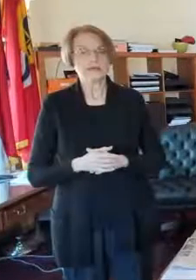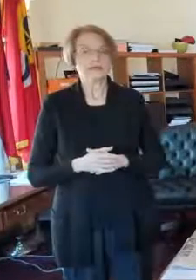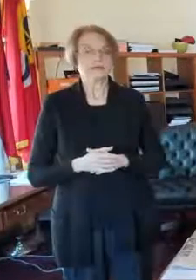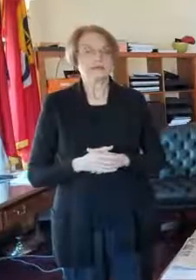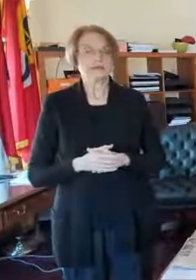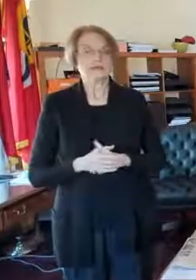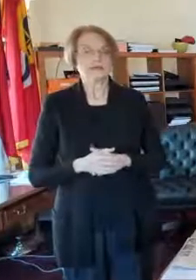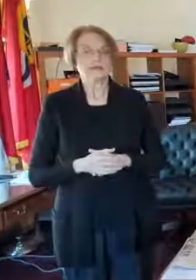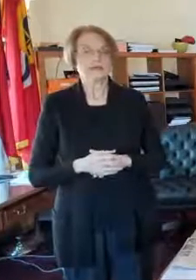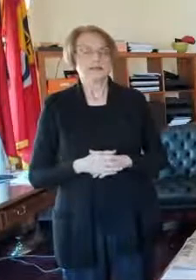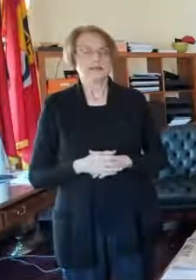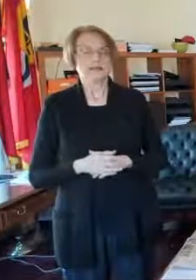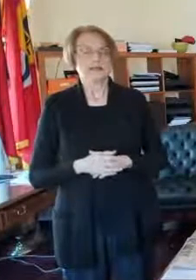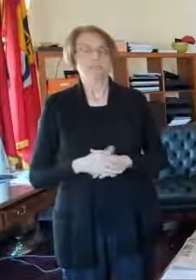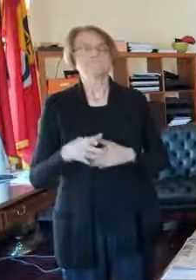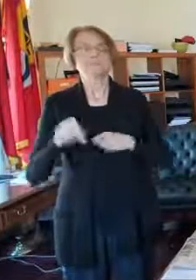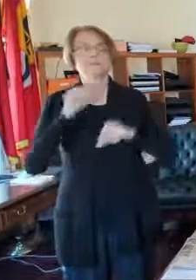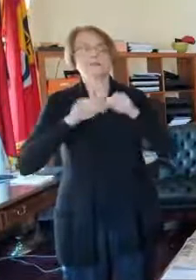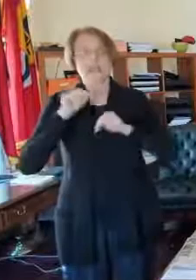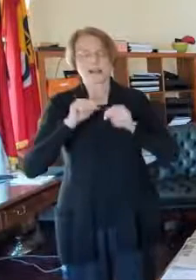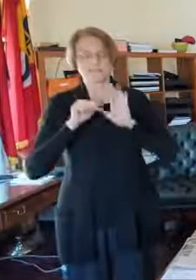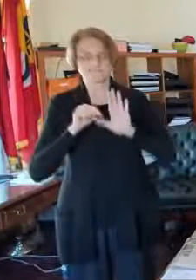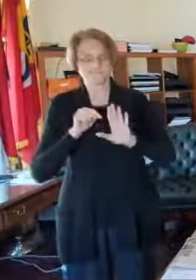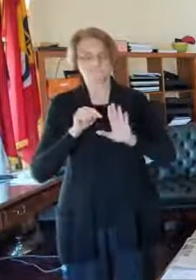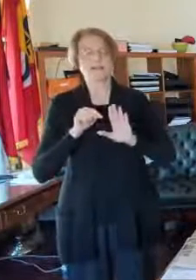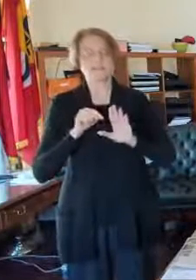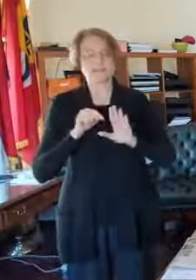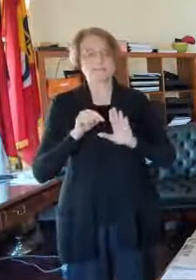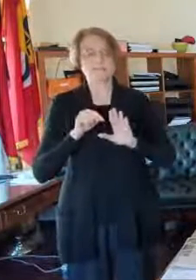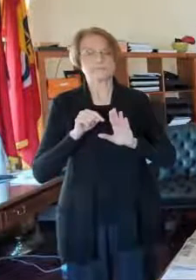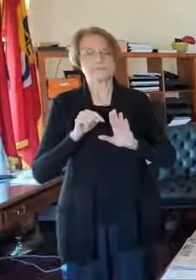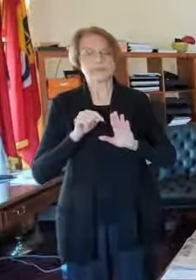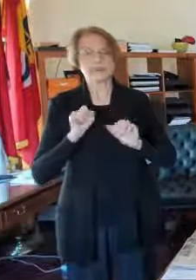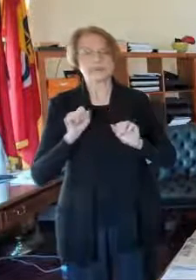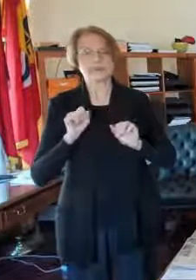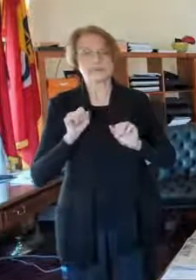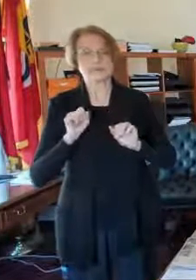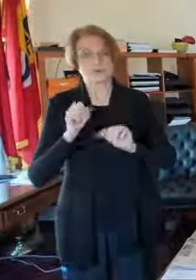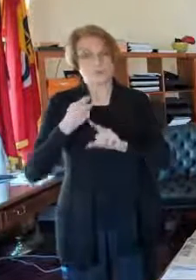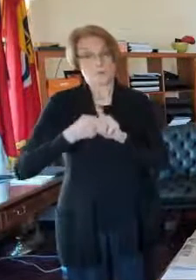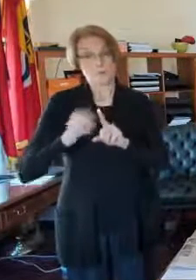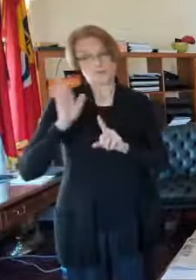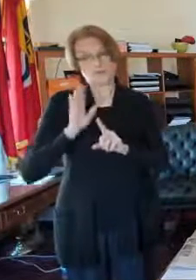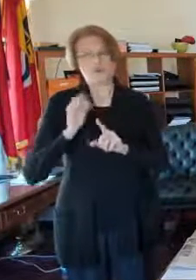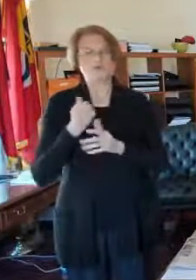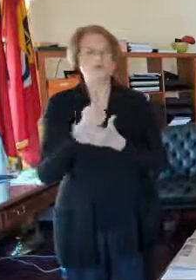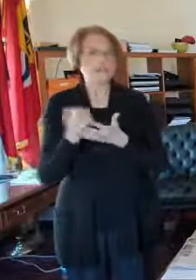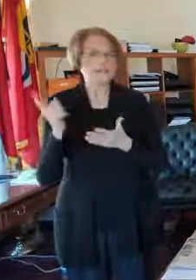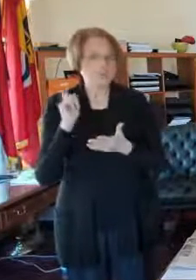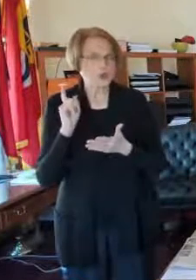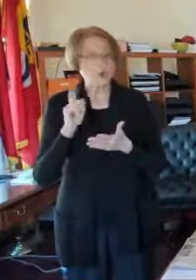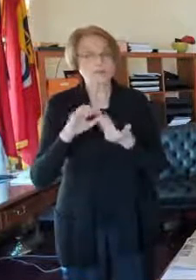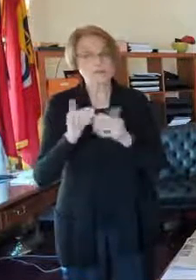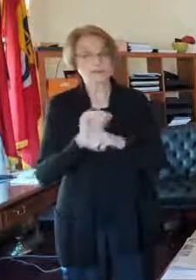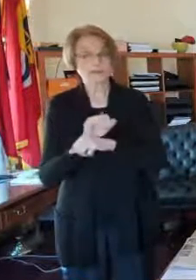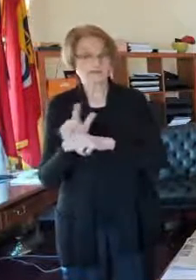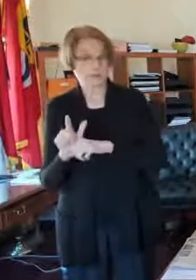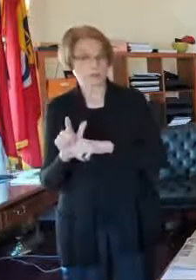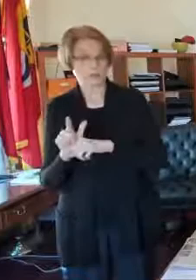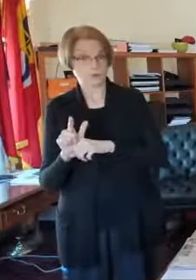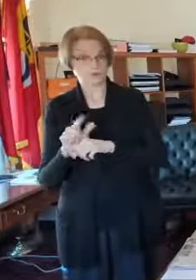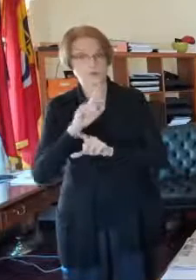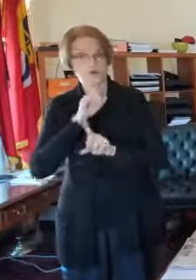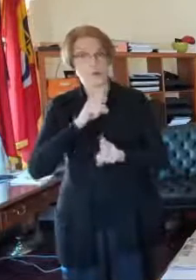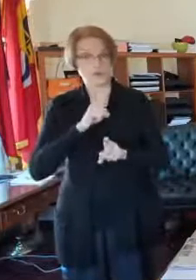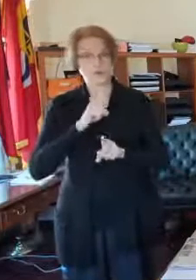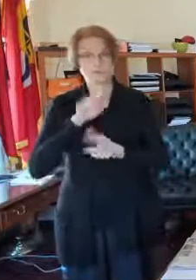is that, well, let me back up and say, a month ago or a few weeks ago, the city of St. Louis ordered